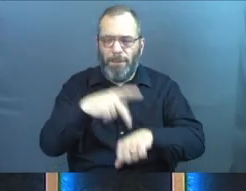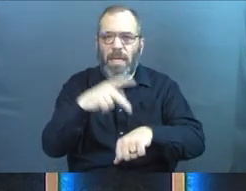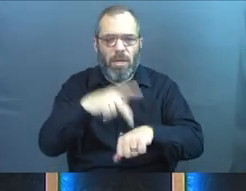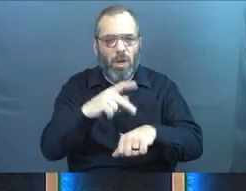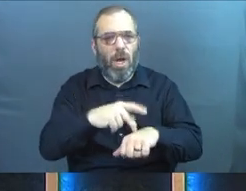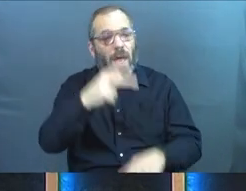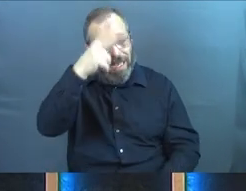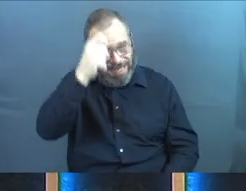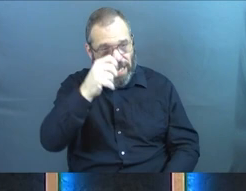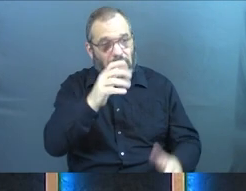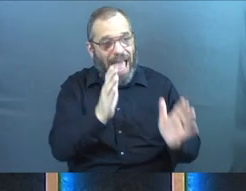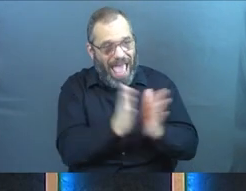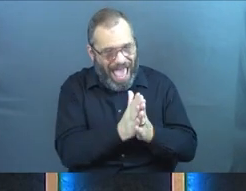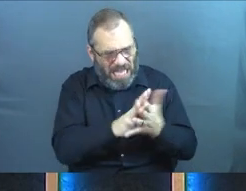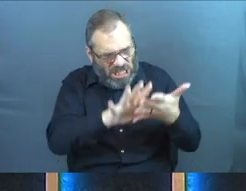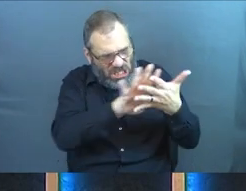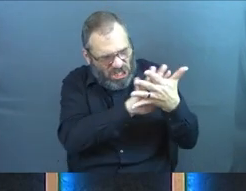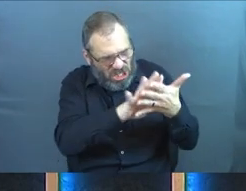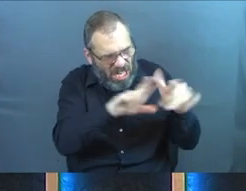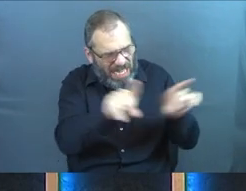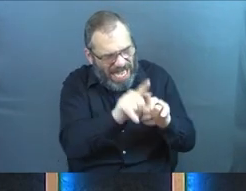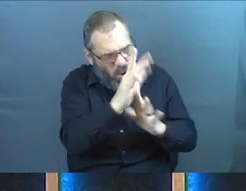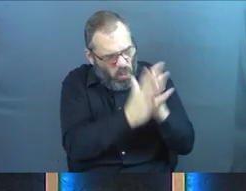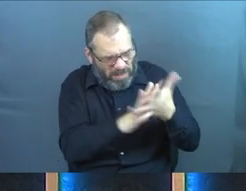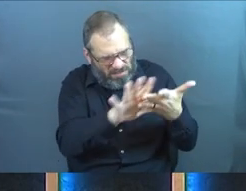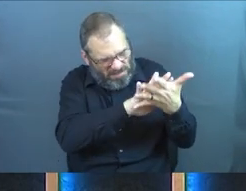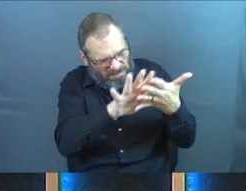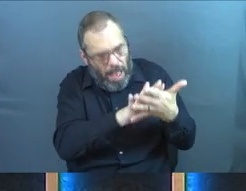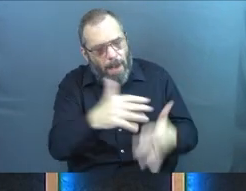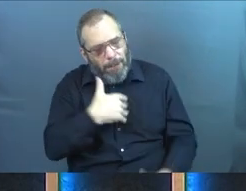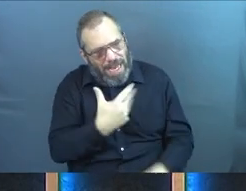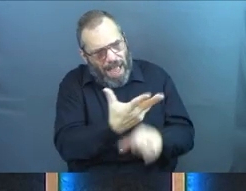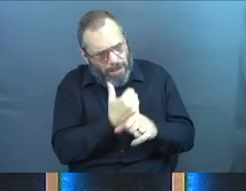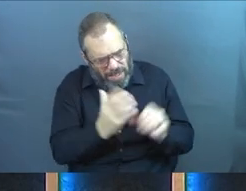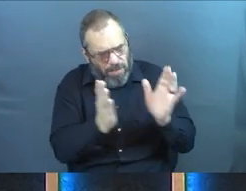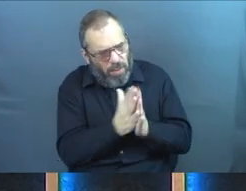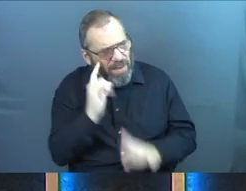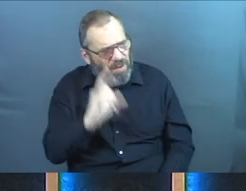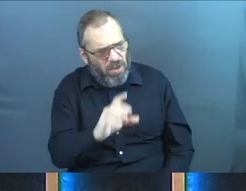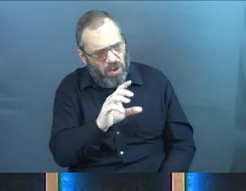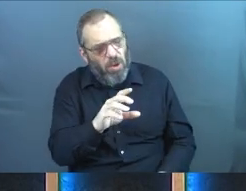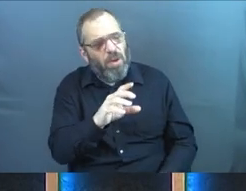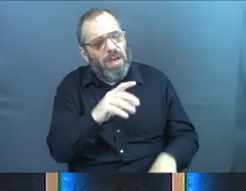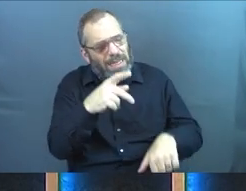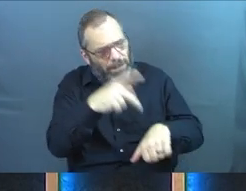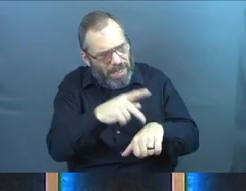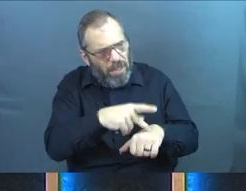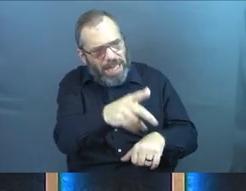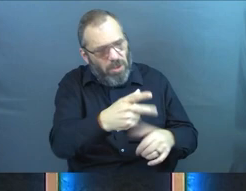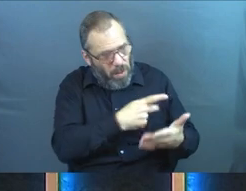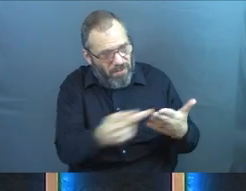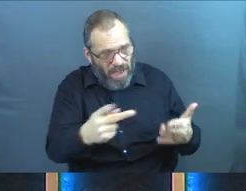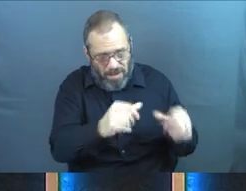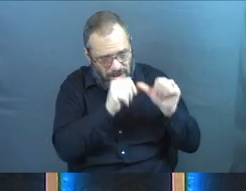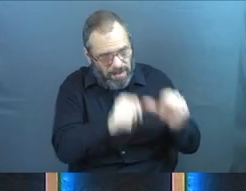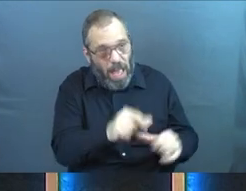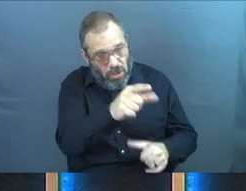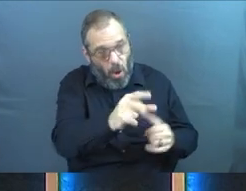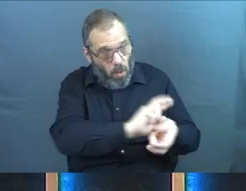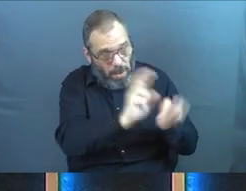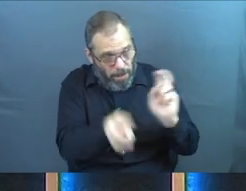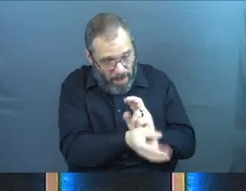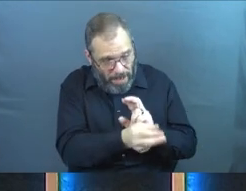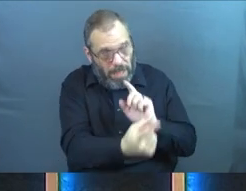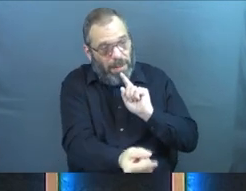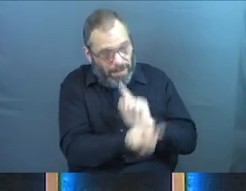Simon, Satan is asked to sift you like wheat. But I pleaded in prayer for you, Simon, that your faith should not fail. So when you have